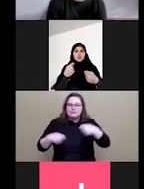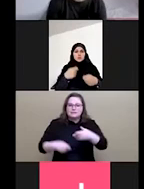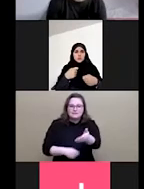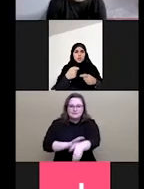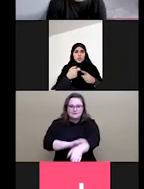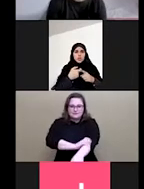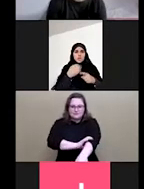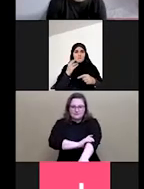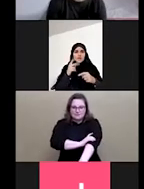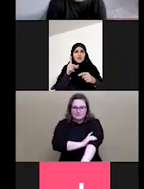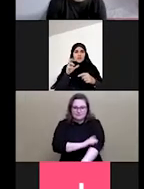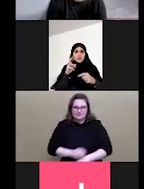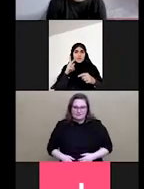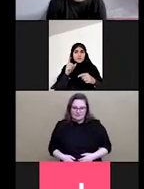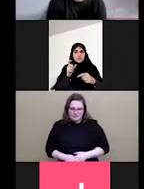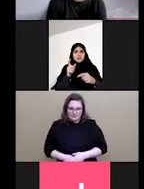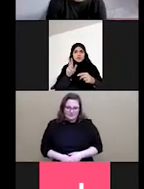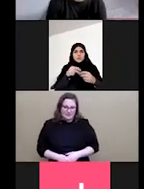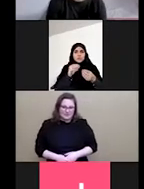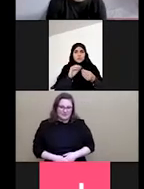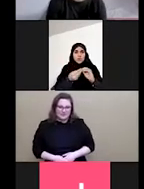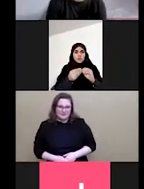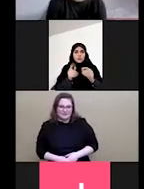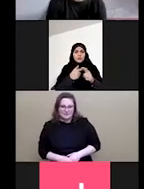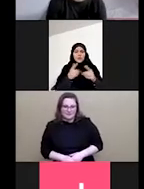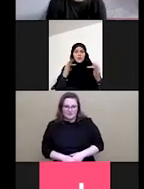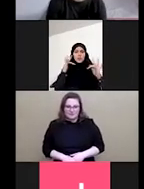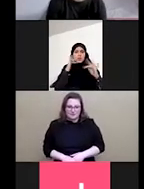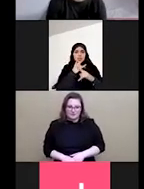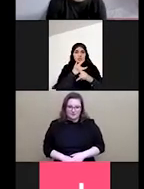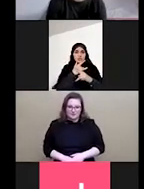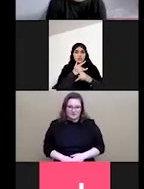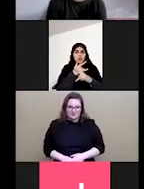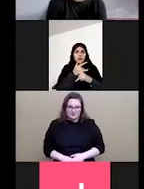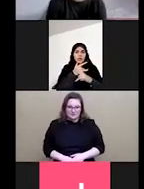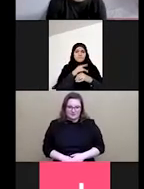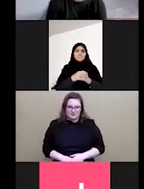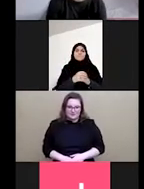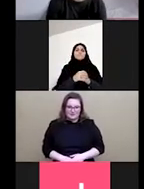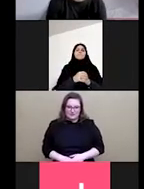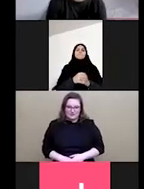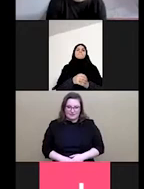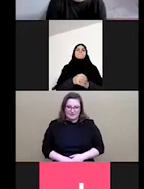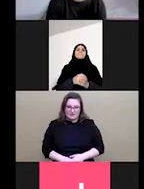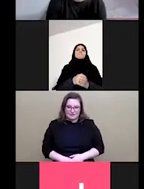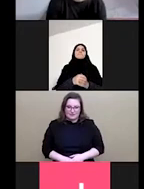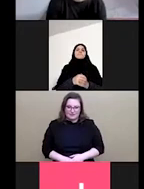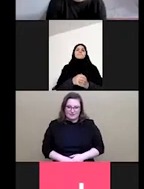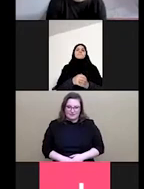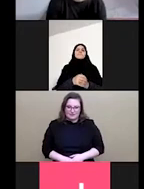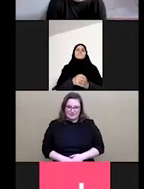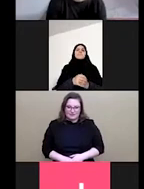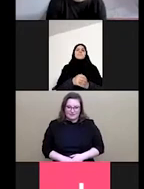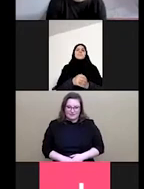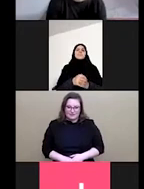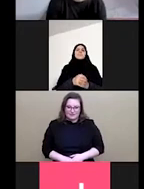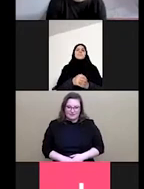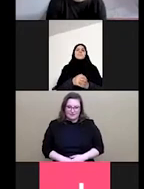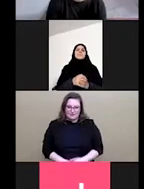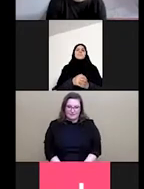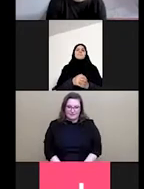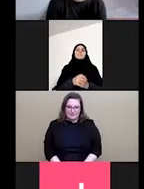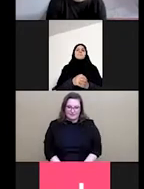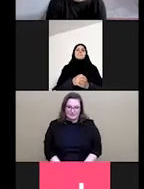Okay. Gospodin Kovačević je tražio riječ. Ja sam dobro shvatila.